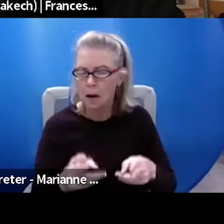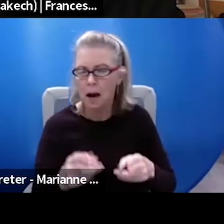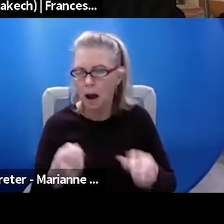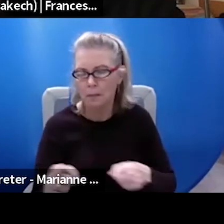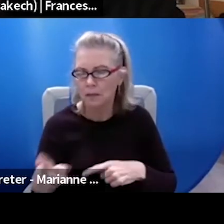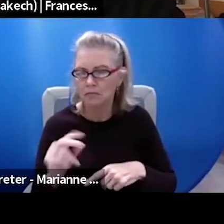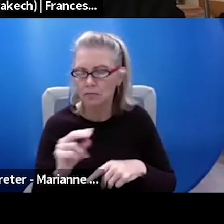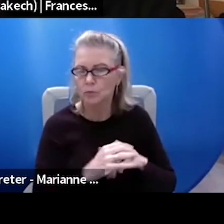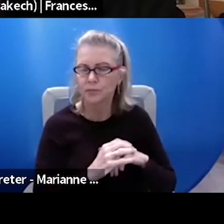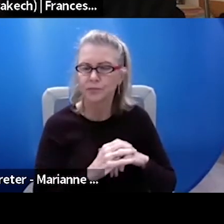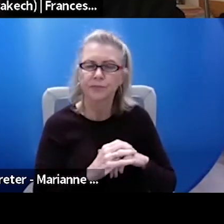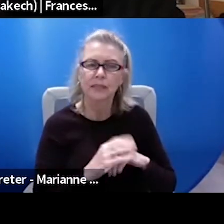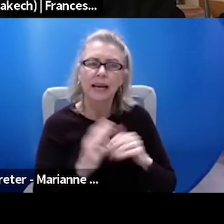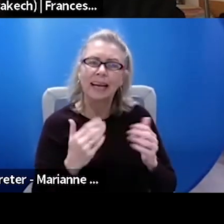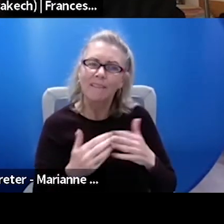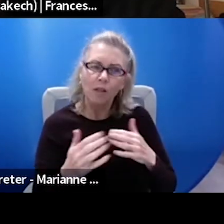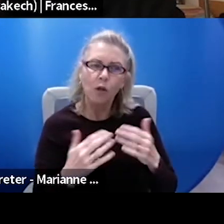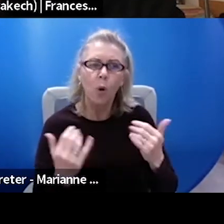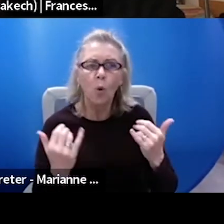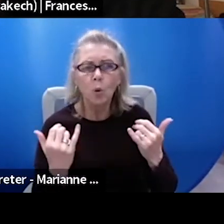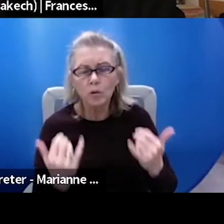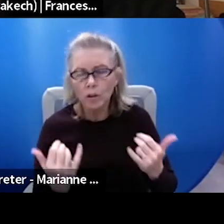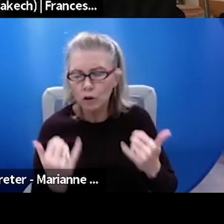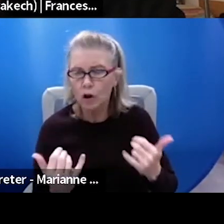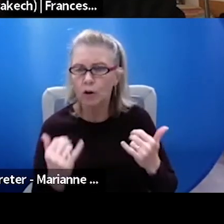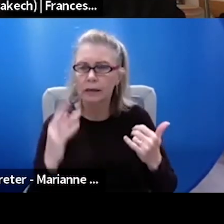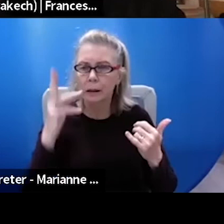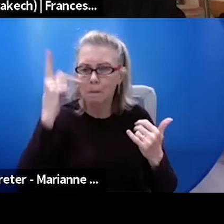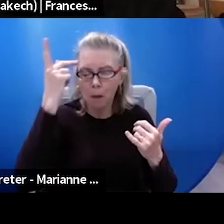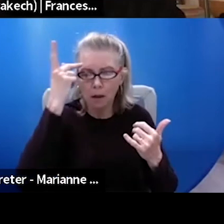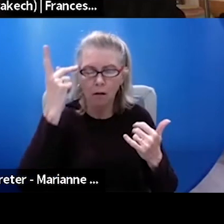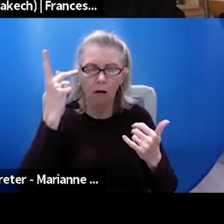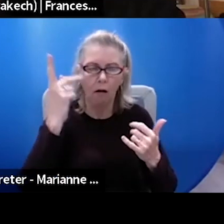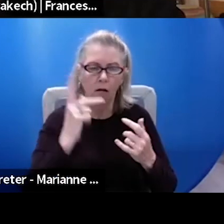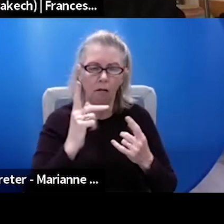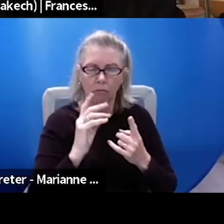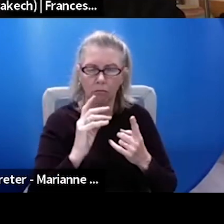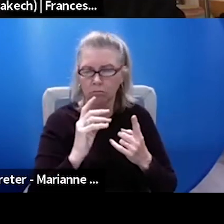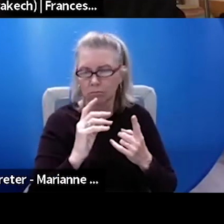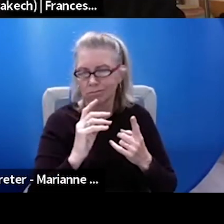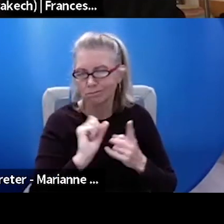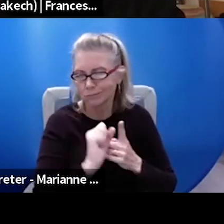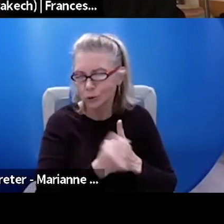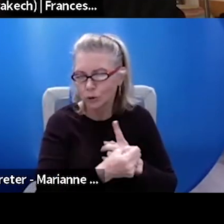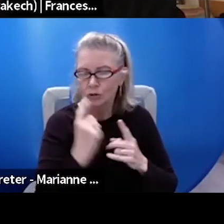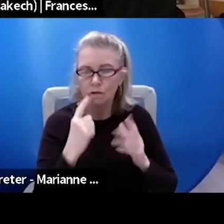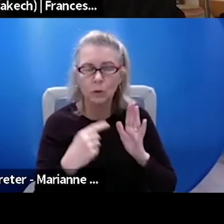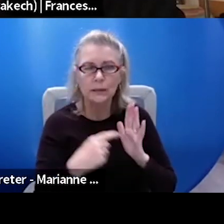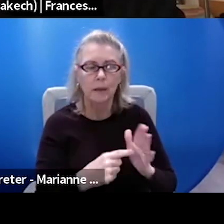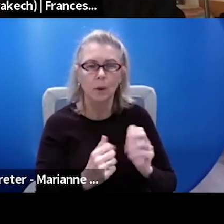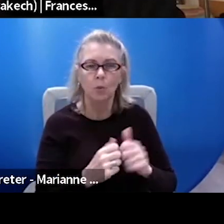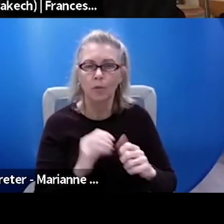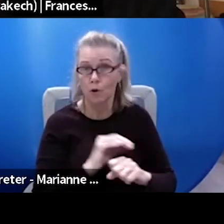Despite the current political circumstances. For example, with